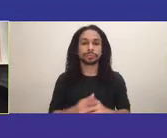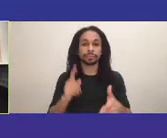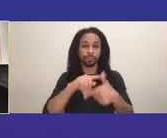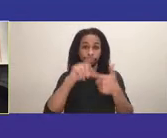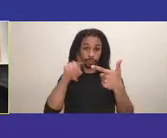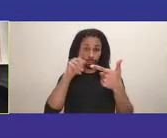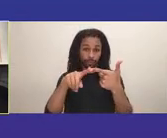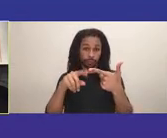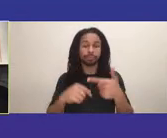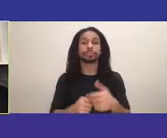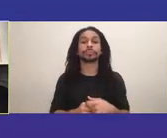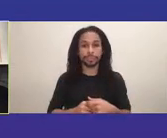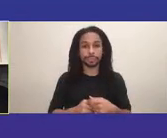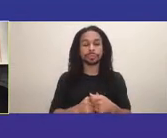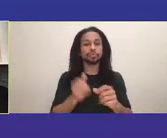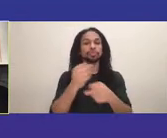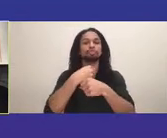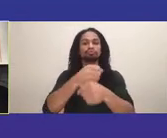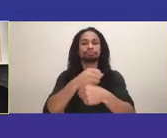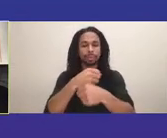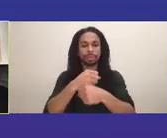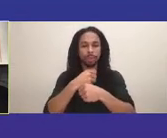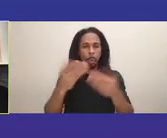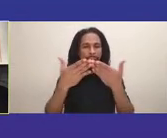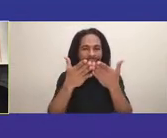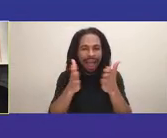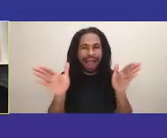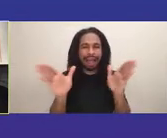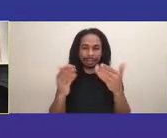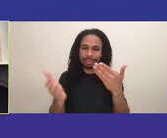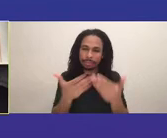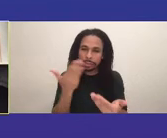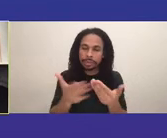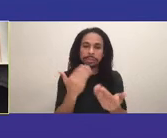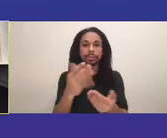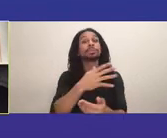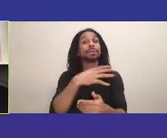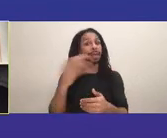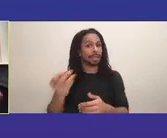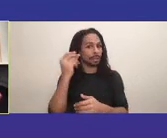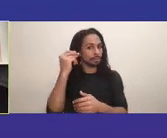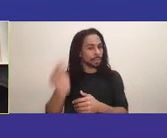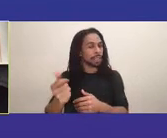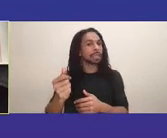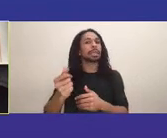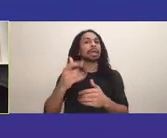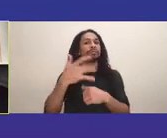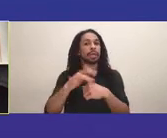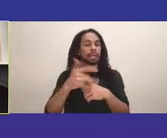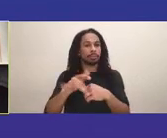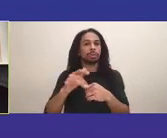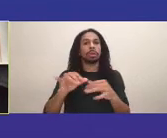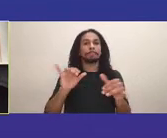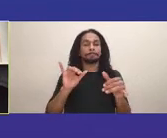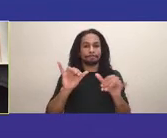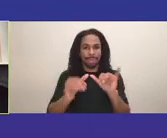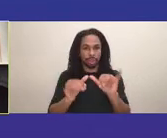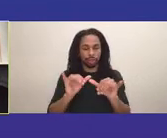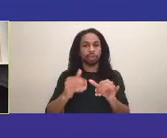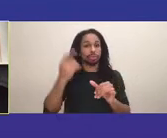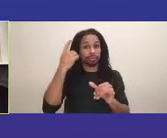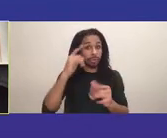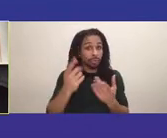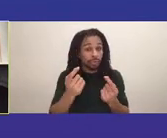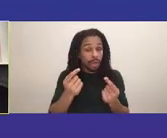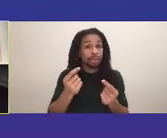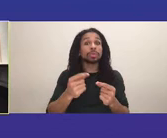Second, create widely, easily, and immediately available measures to provide equitable mental